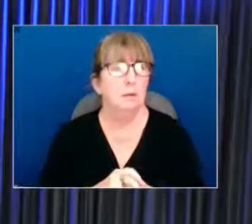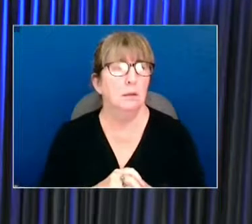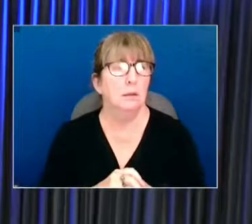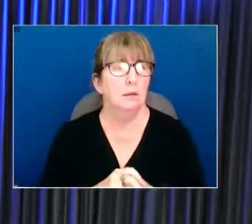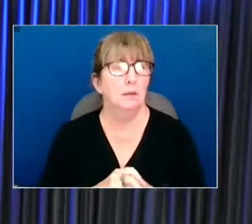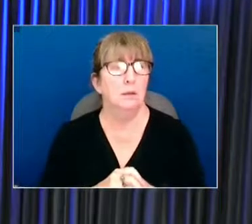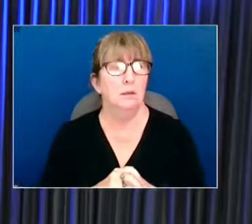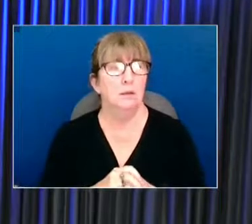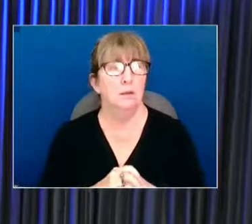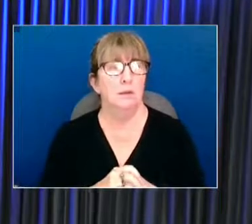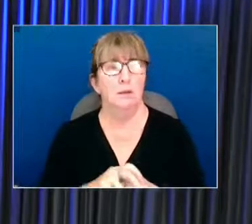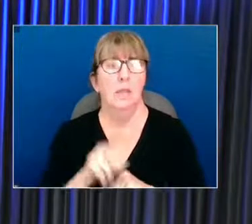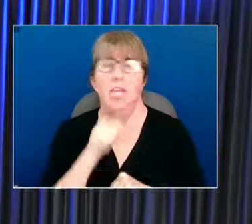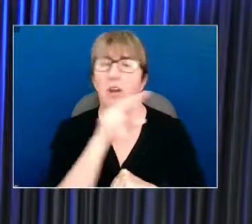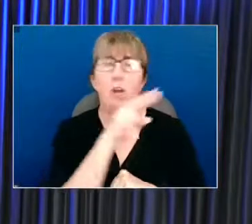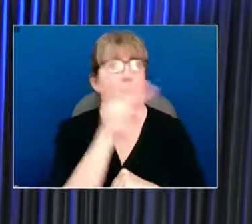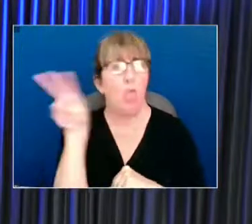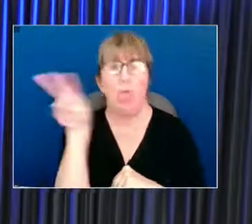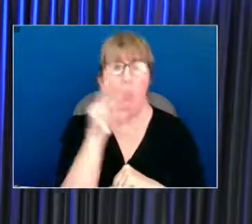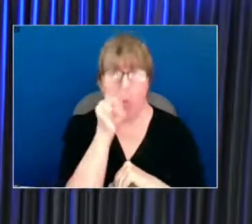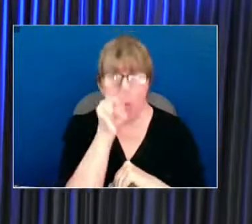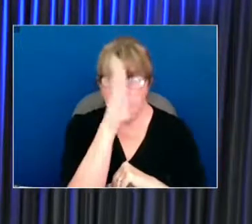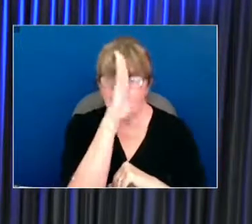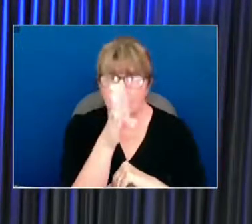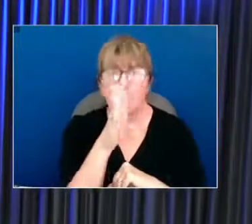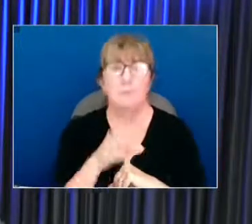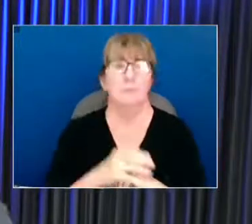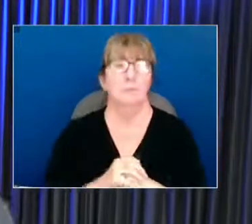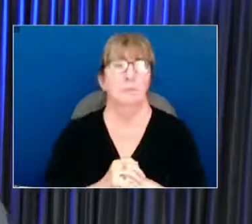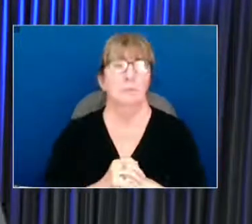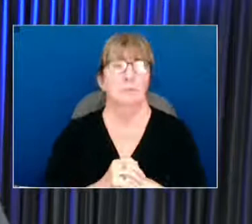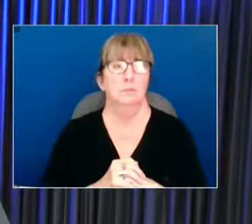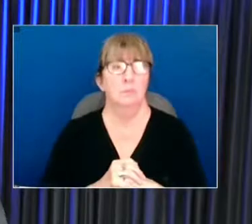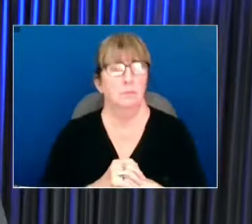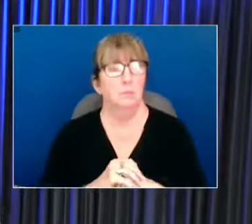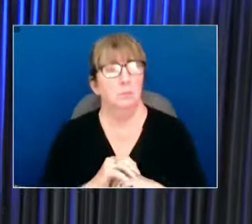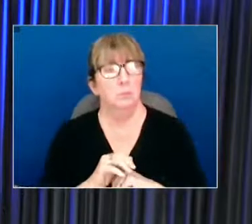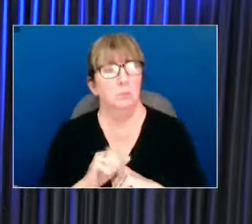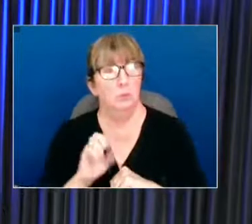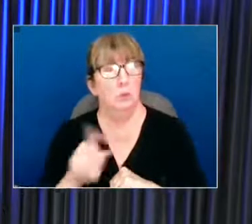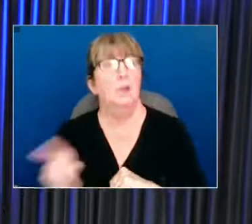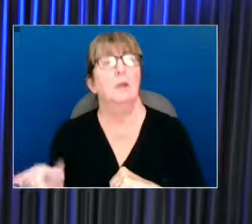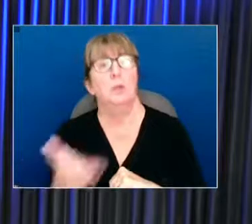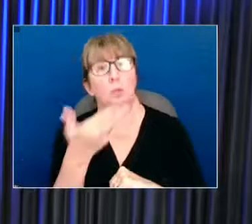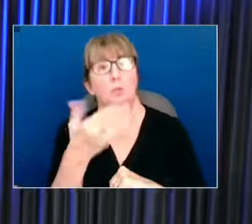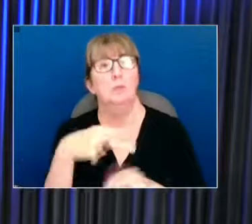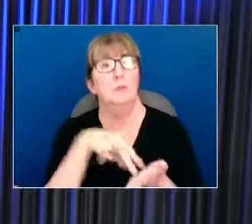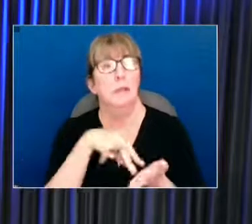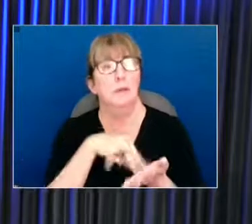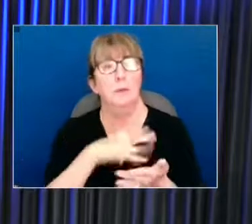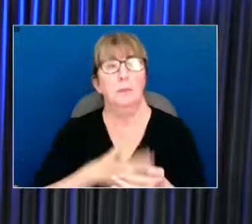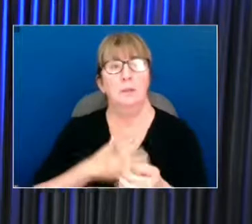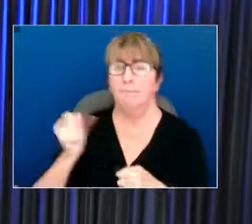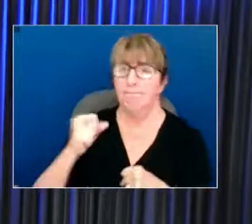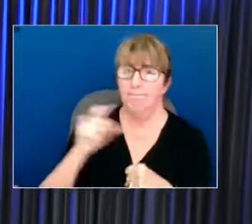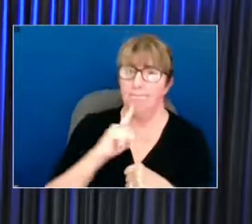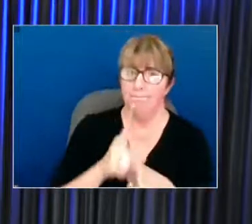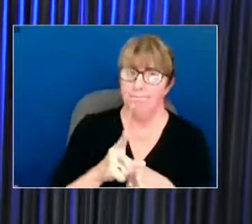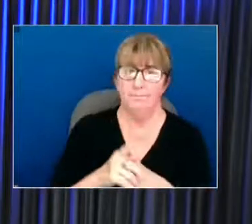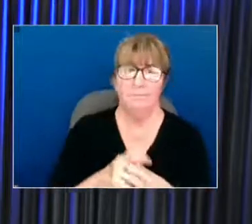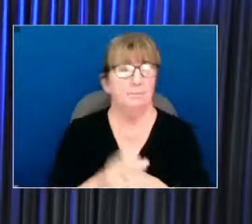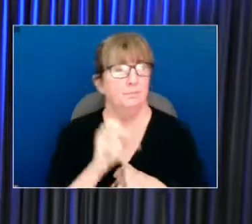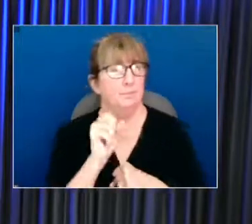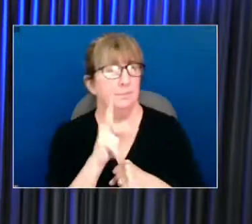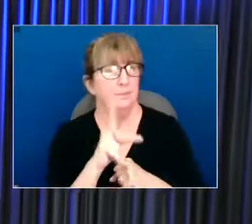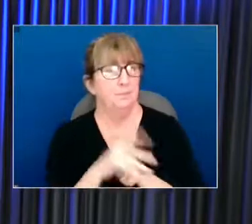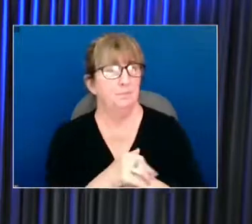the half- Bruce, do you wanna stand there so? Sure, Molly can absolutely. see? Yeah, that is, look at how, that looks great. And. I think- If someone's